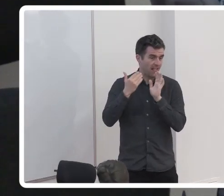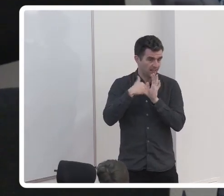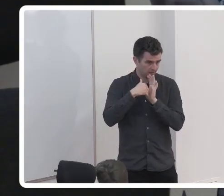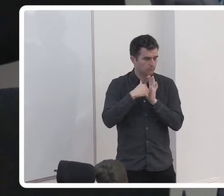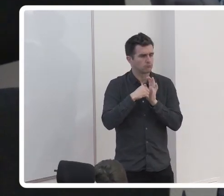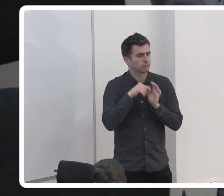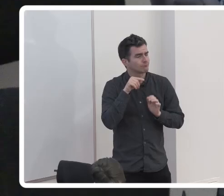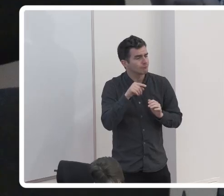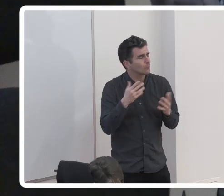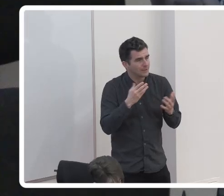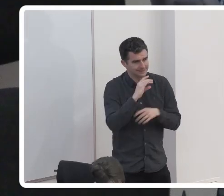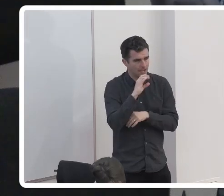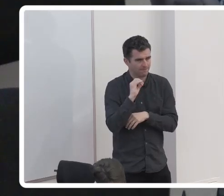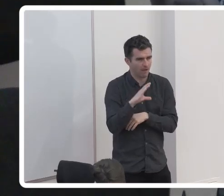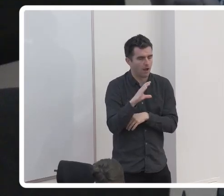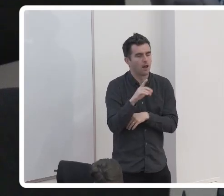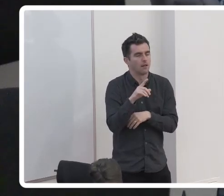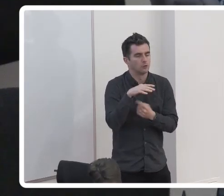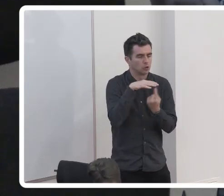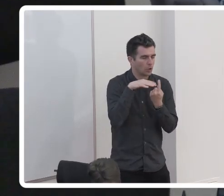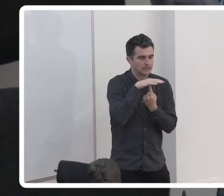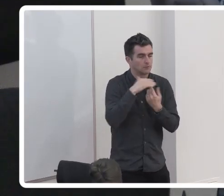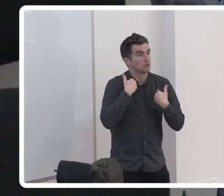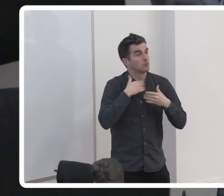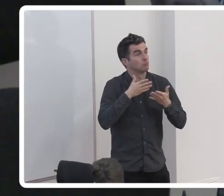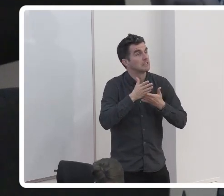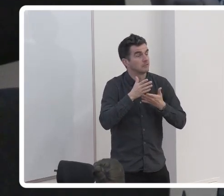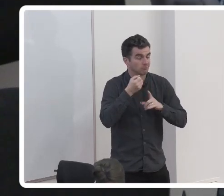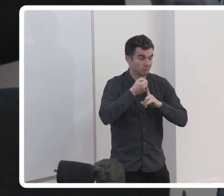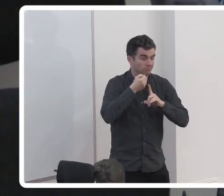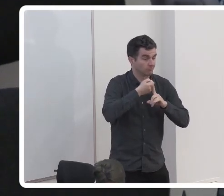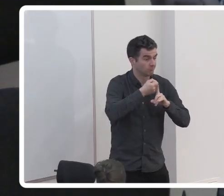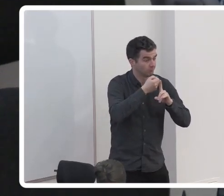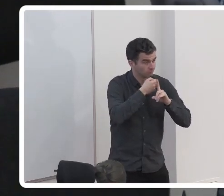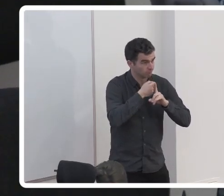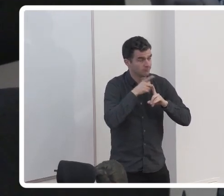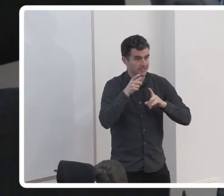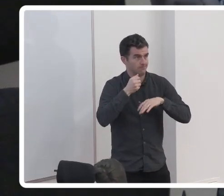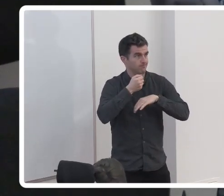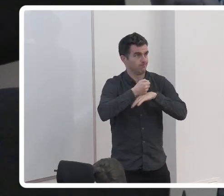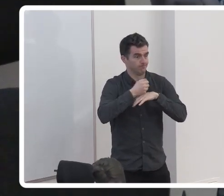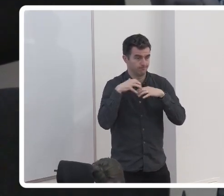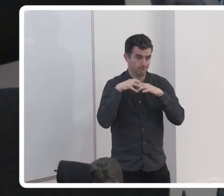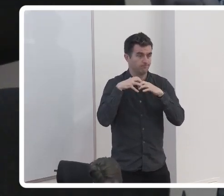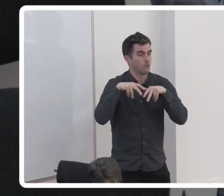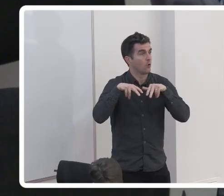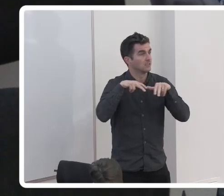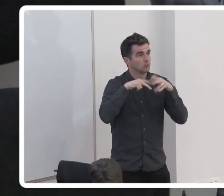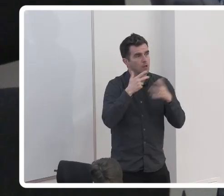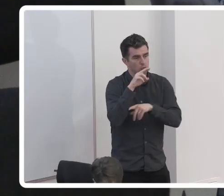for Rehabilitation Services for the Blind in 2008, and an attorney in the Afghan Attorney General's office